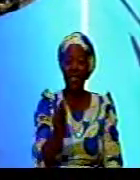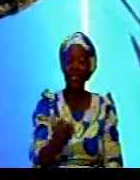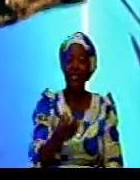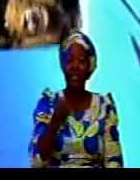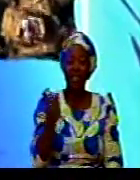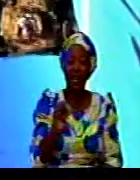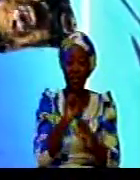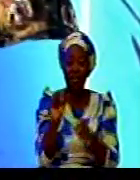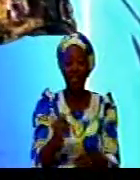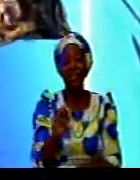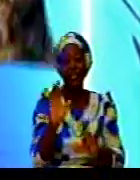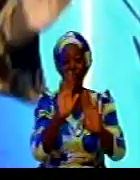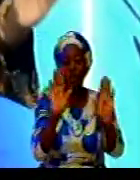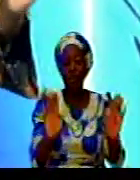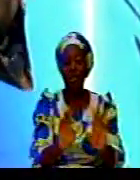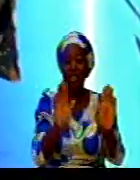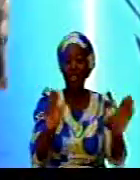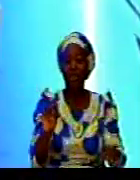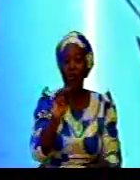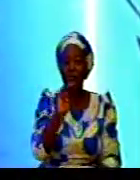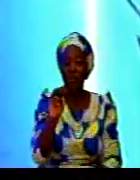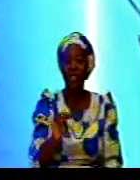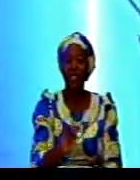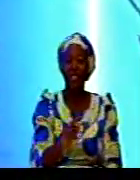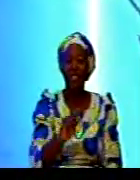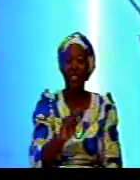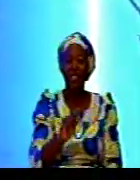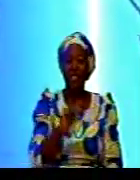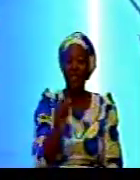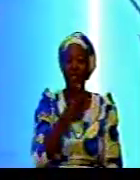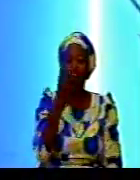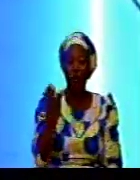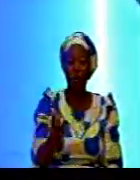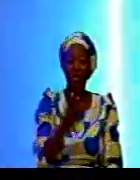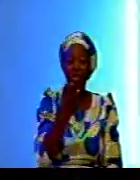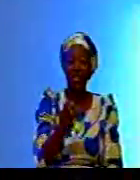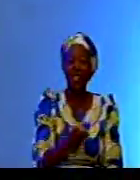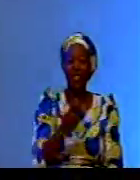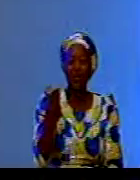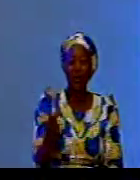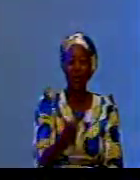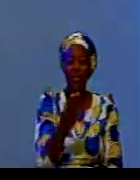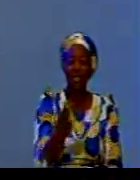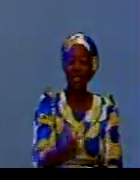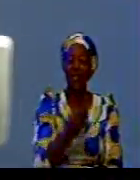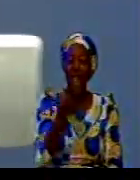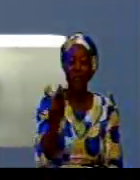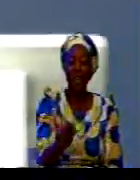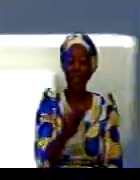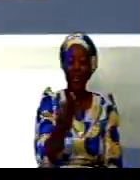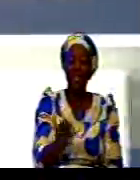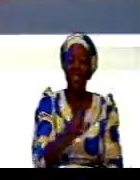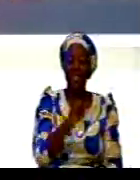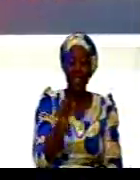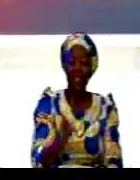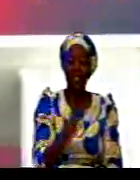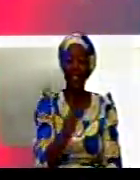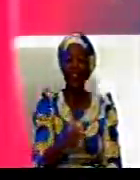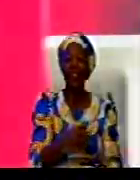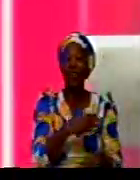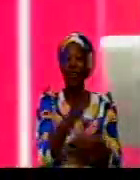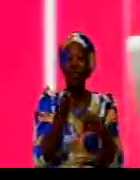that, Friday, Saturday, Sunday, Monday, Tuesday, Wednesday, Thursday,